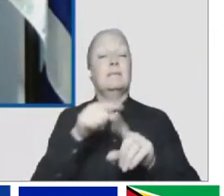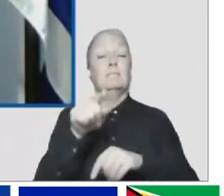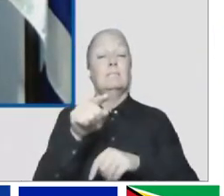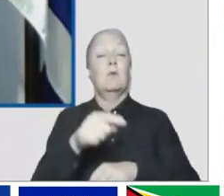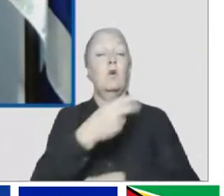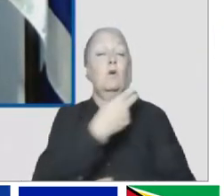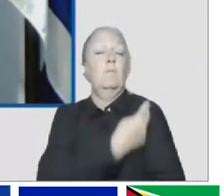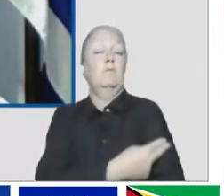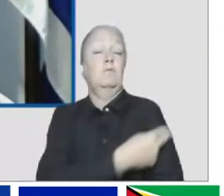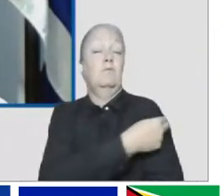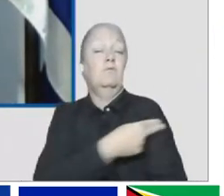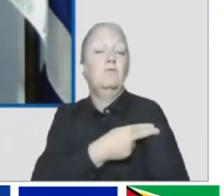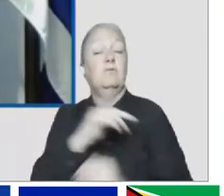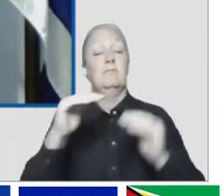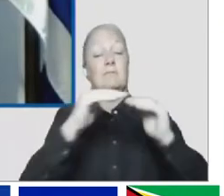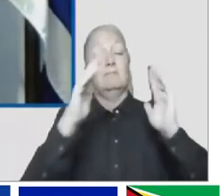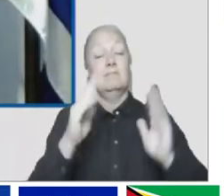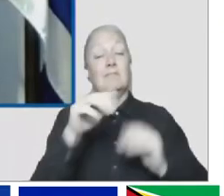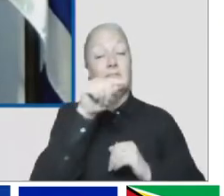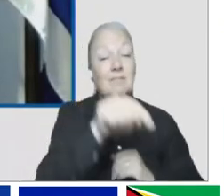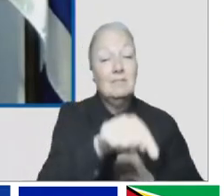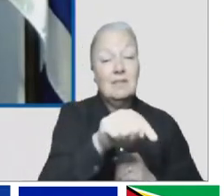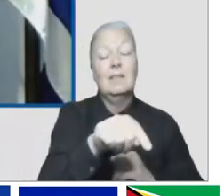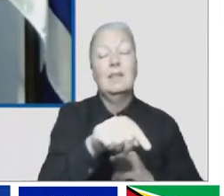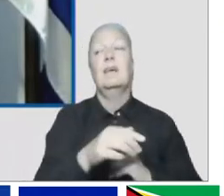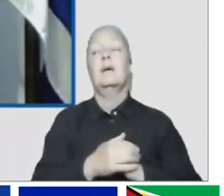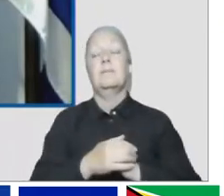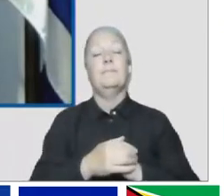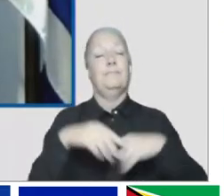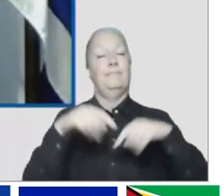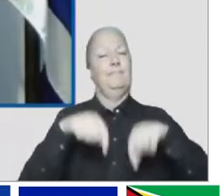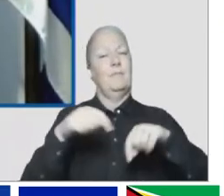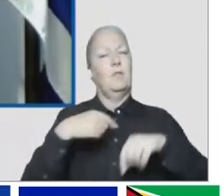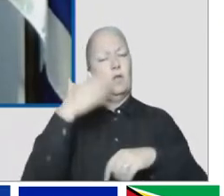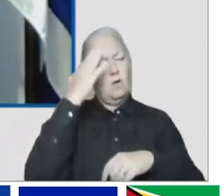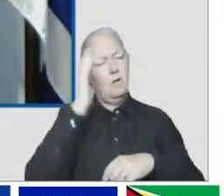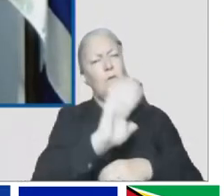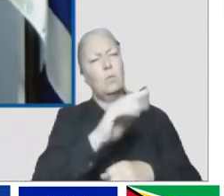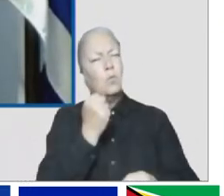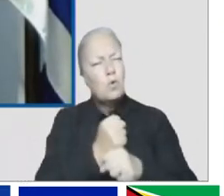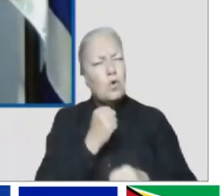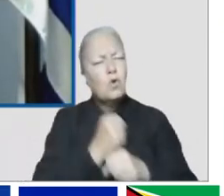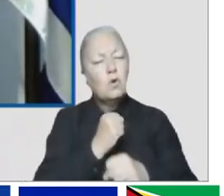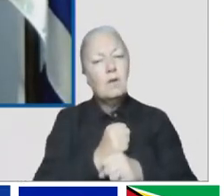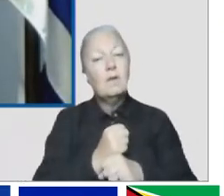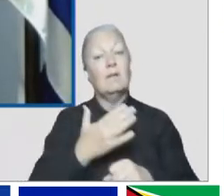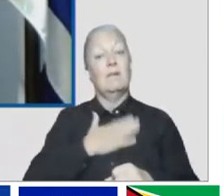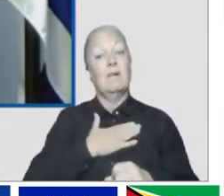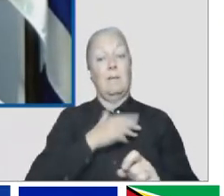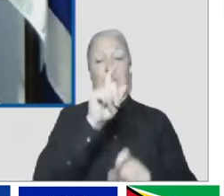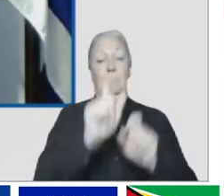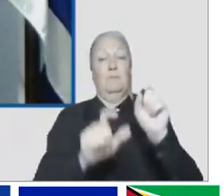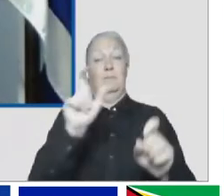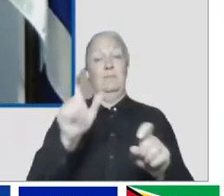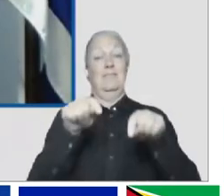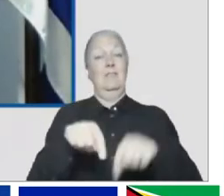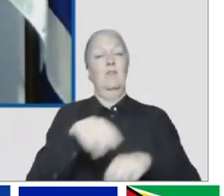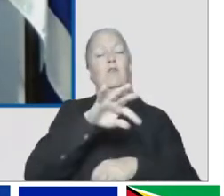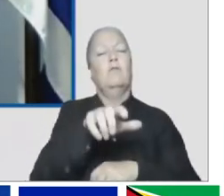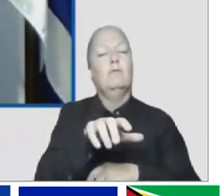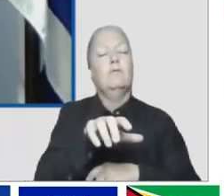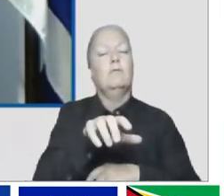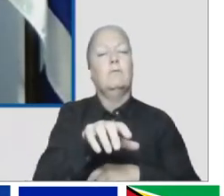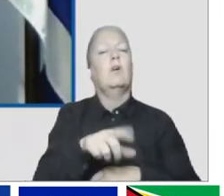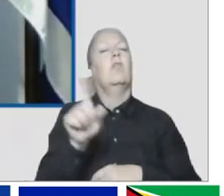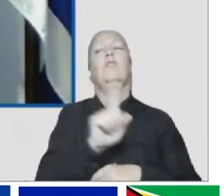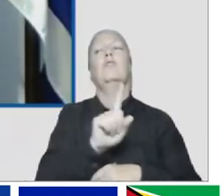least, well, here, our citizens have not been rejected or hidden